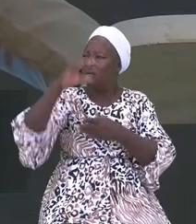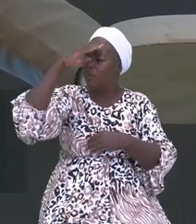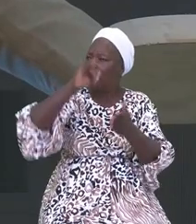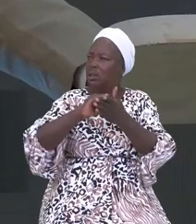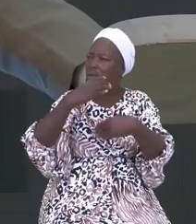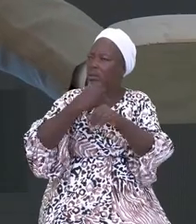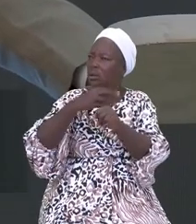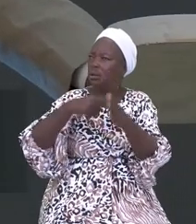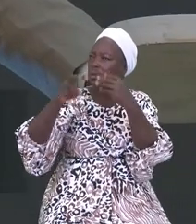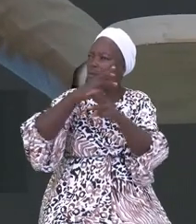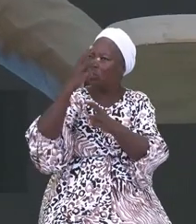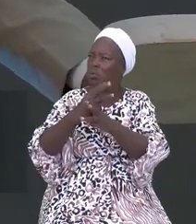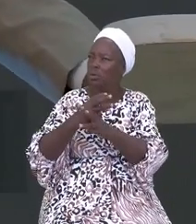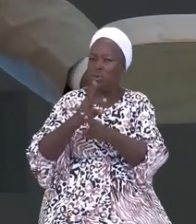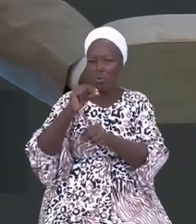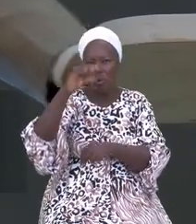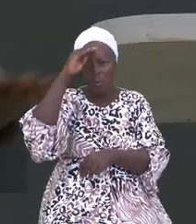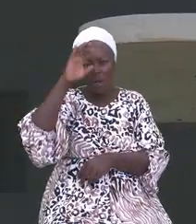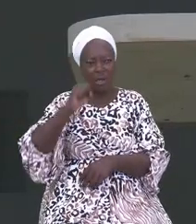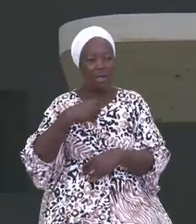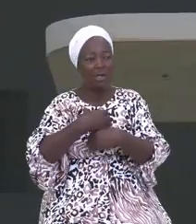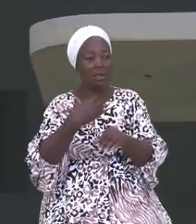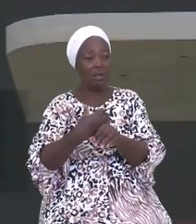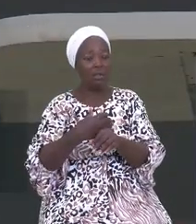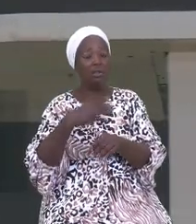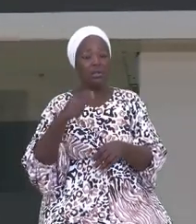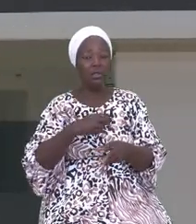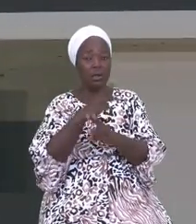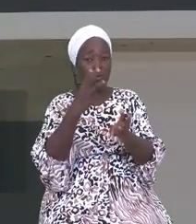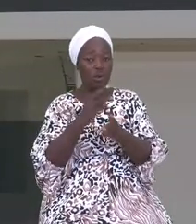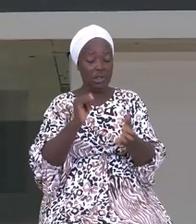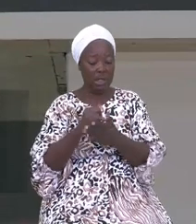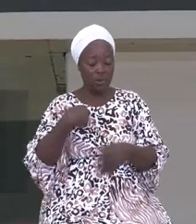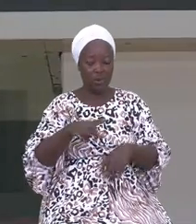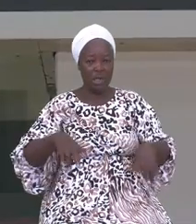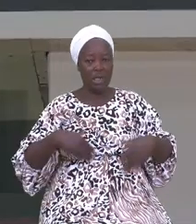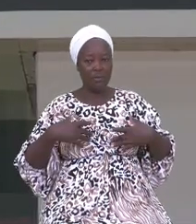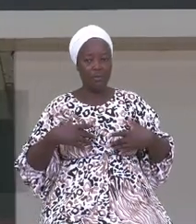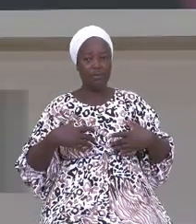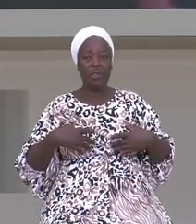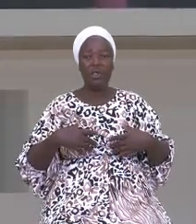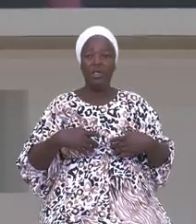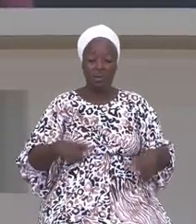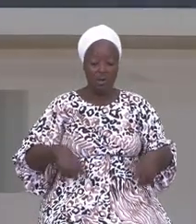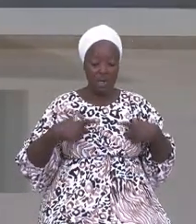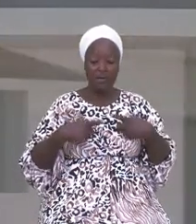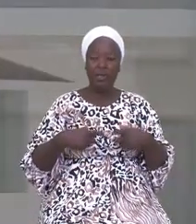the world. No man can create the world in which we live. Here is the fact that